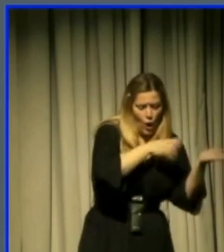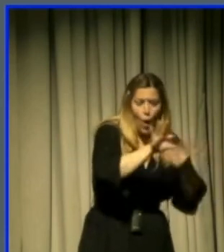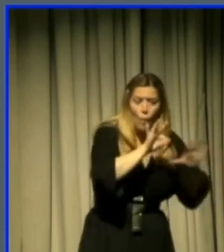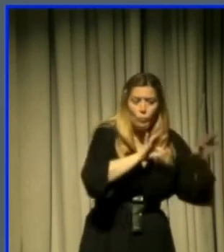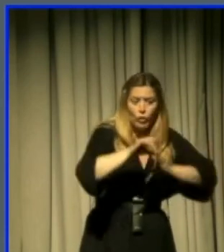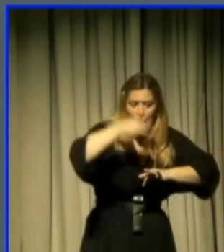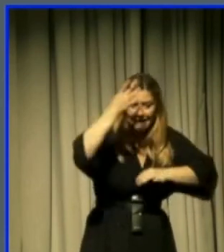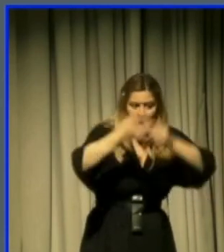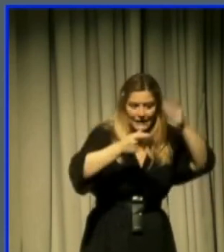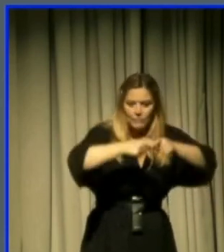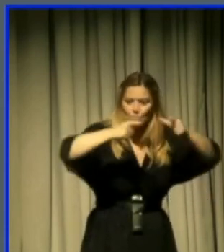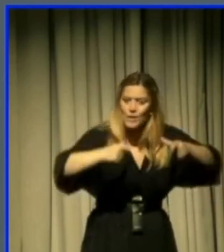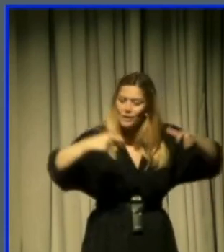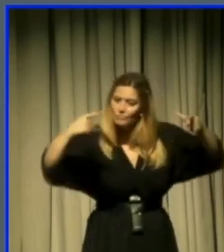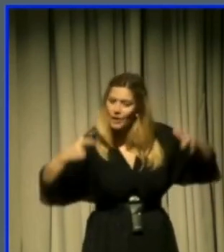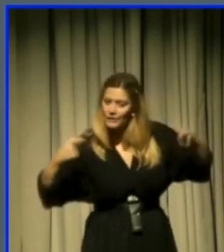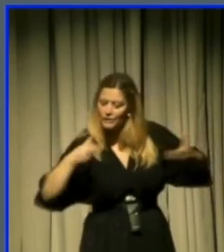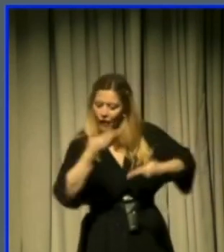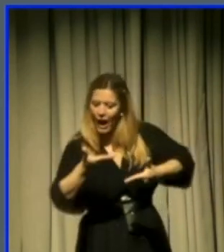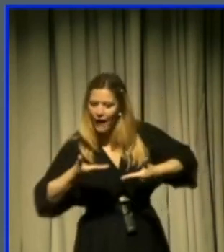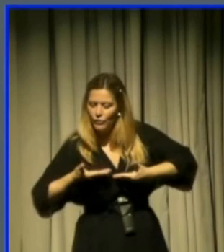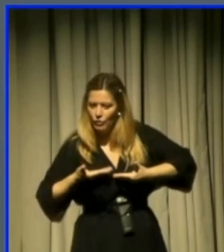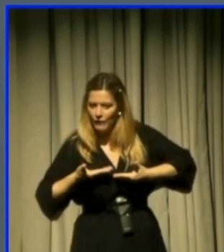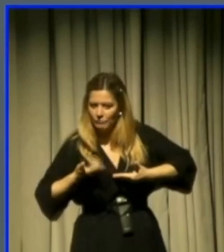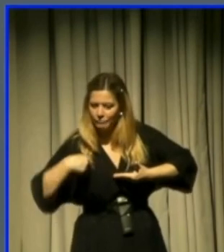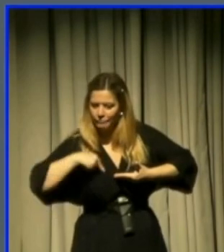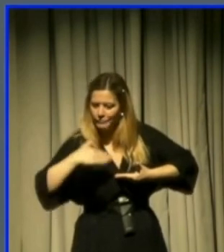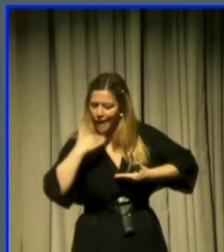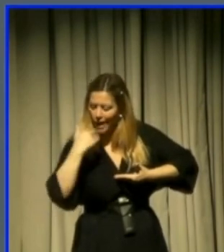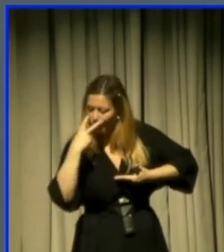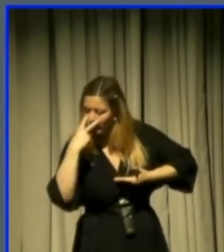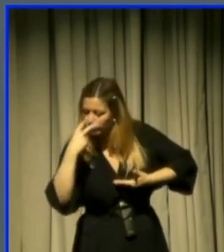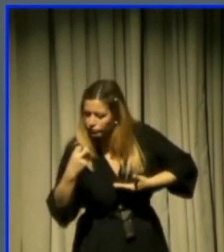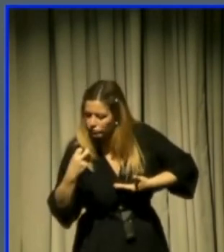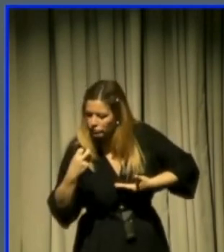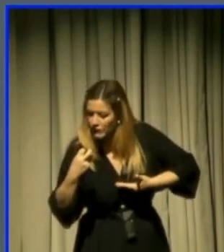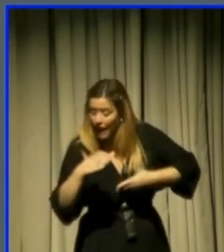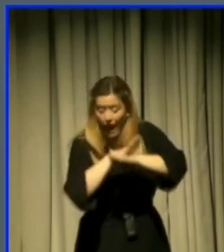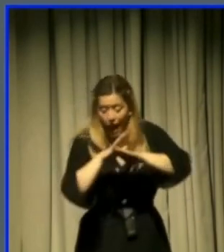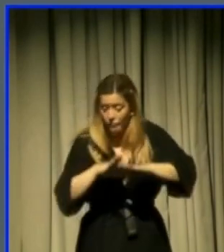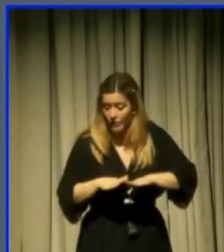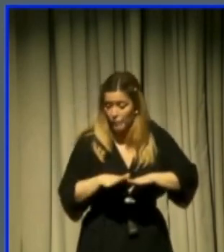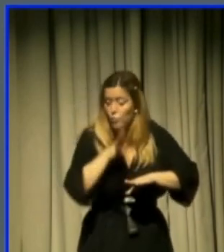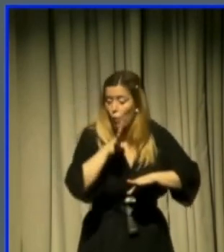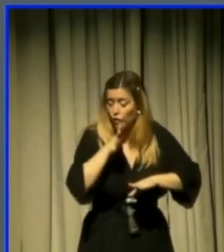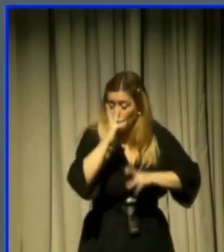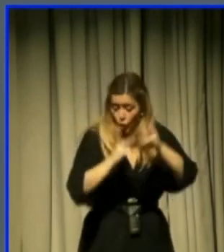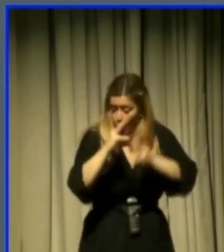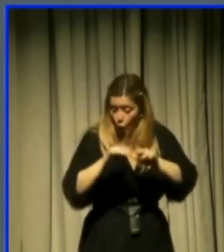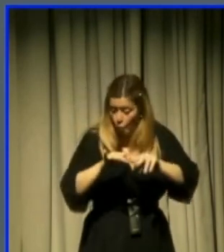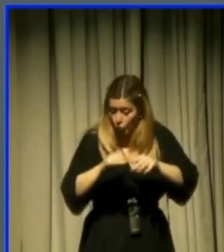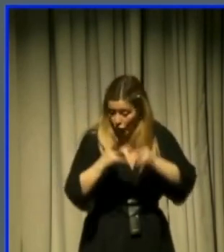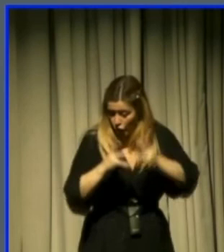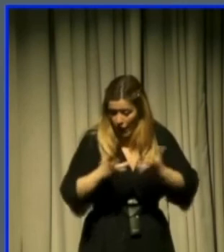something that is not really for computational reasons at hand for creatives